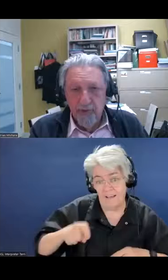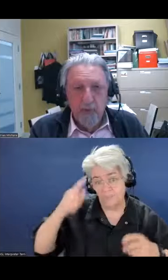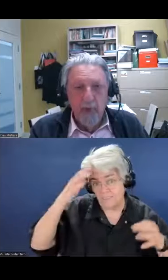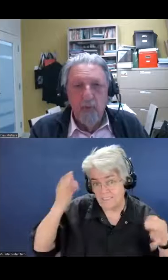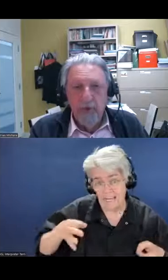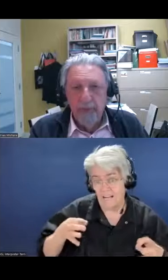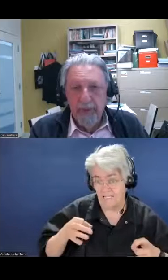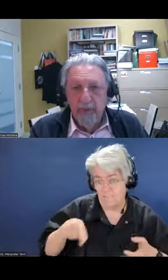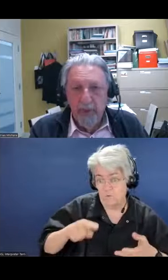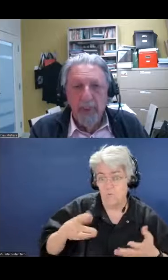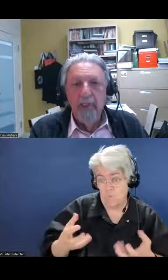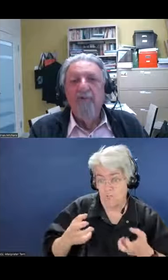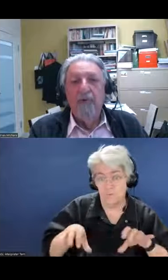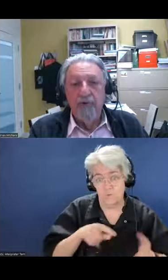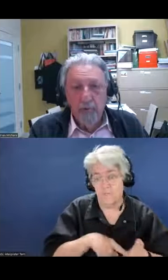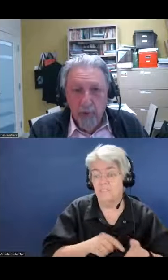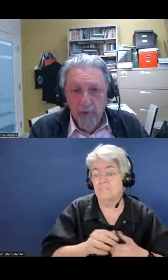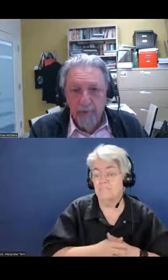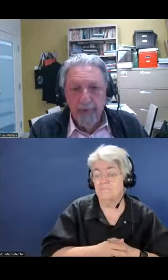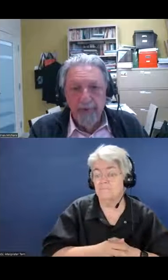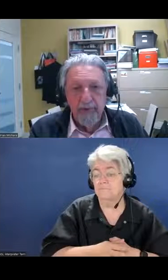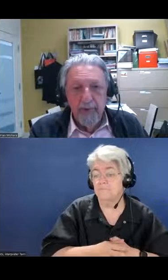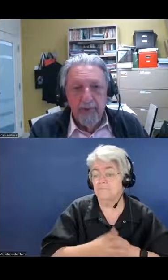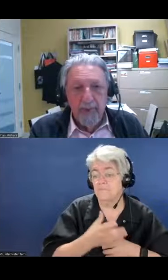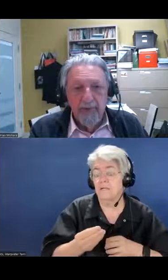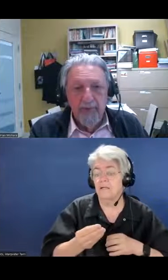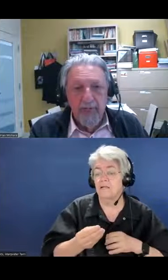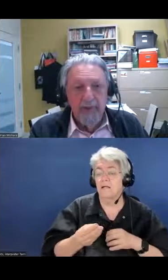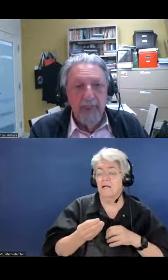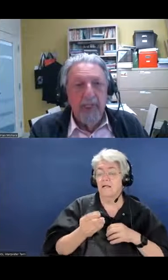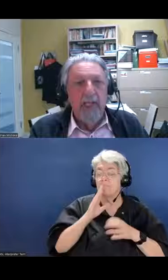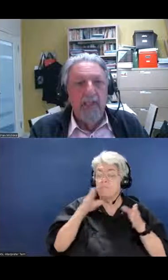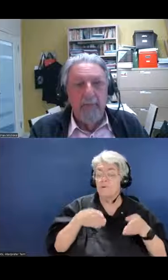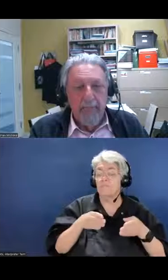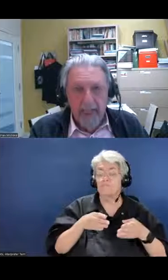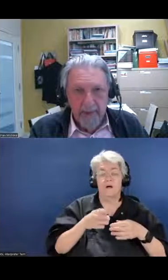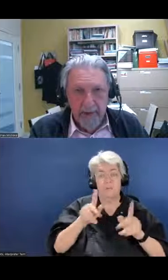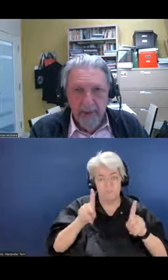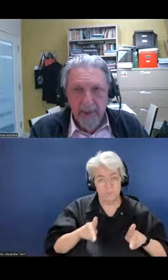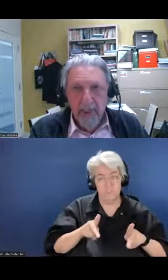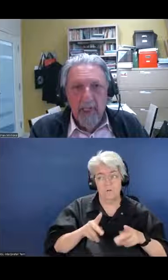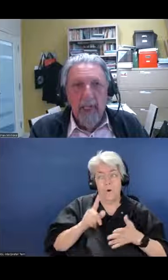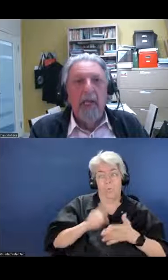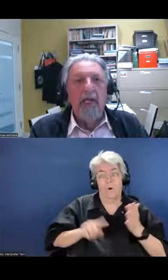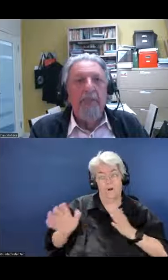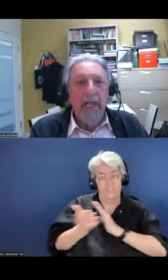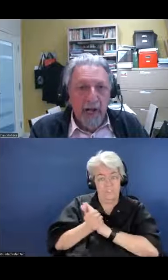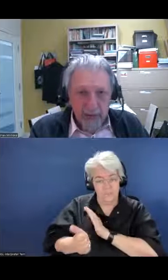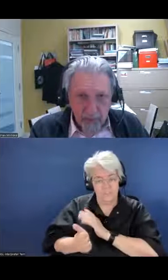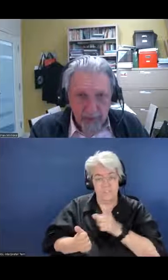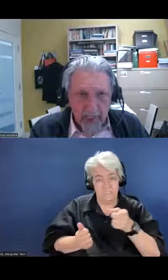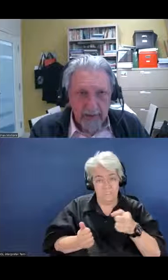if this is what you want to be doing. Focus more on the person, their strengths and capacities.